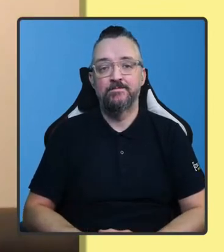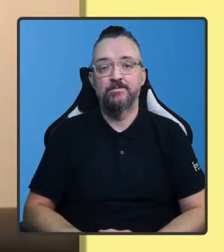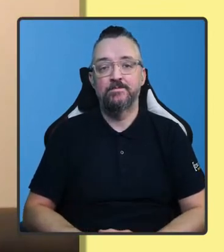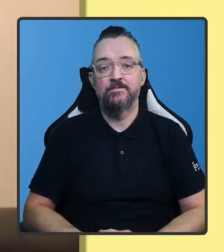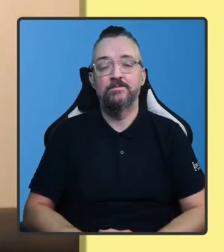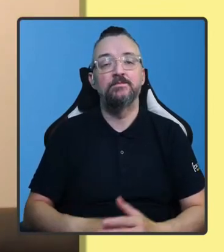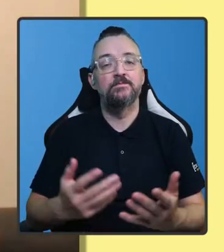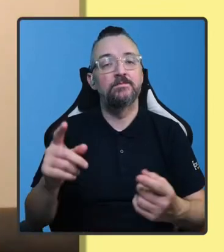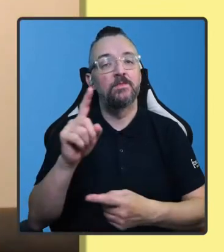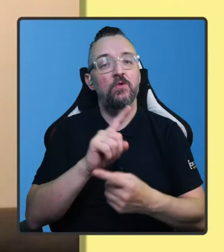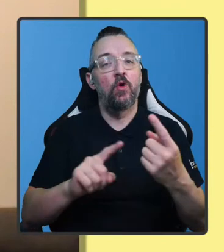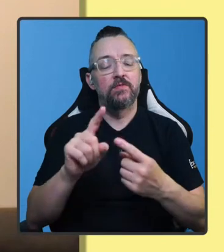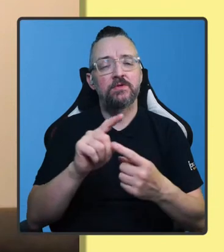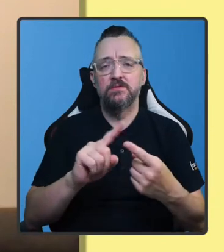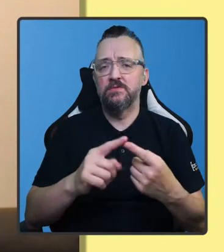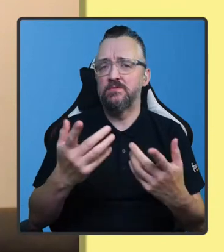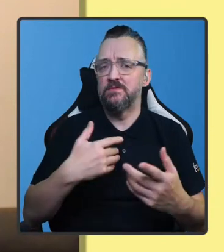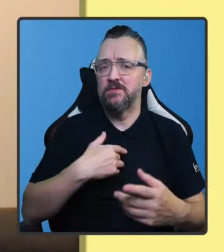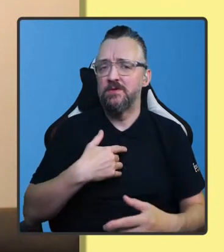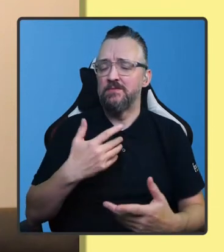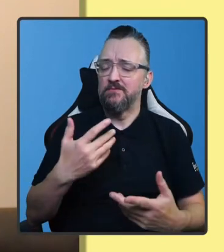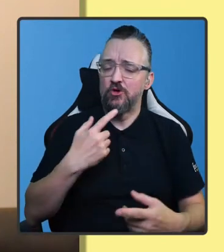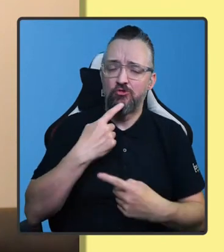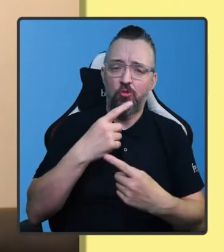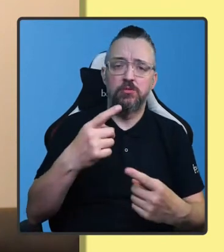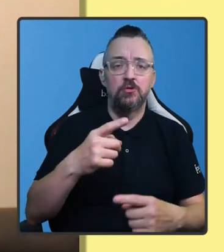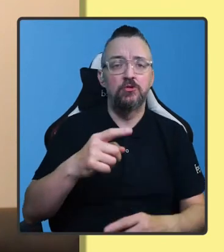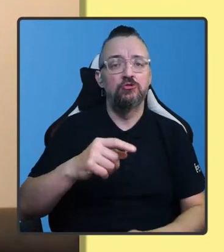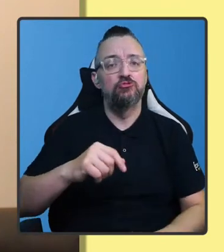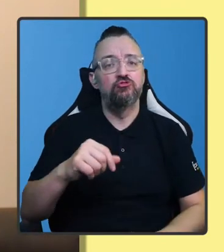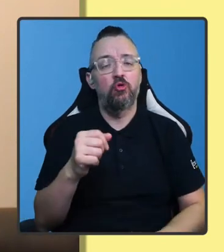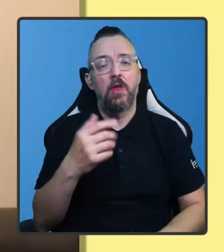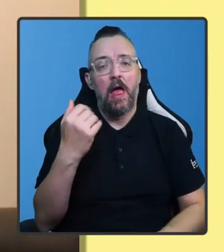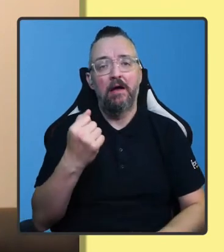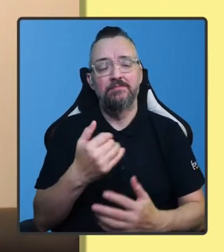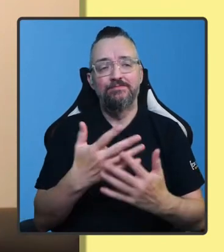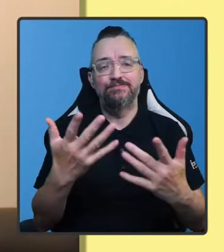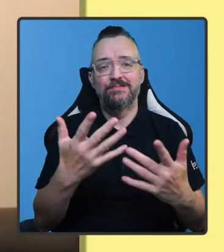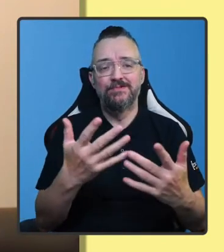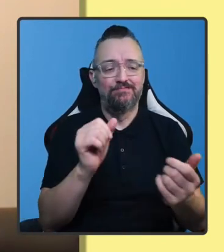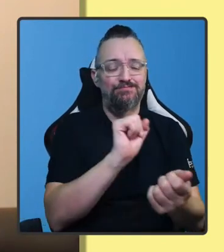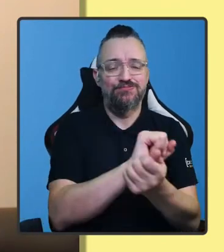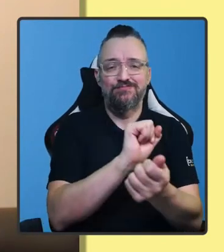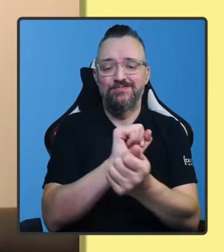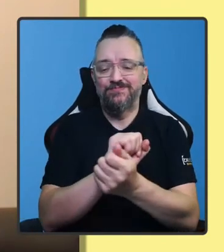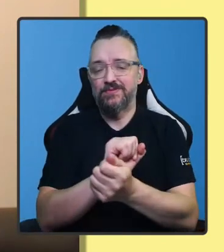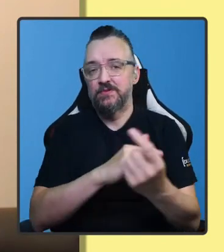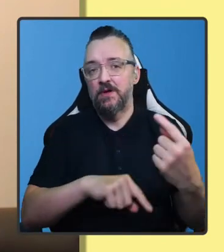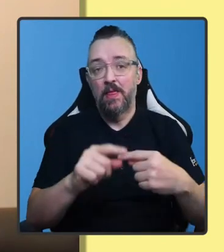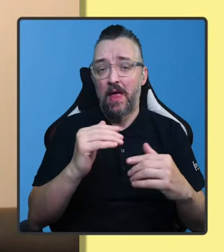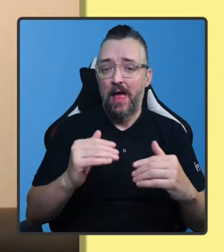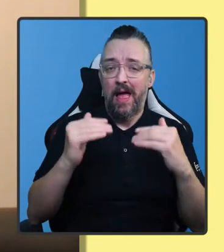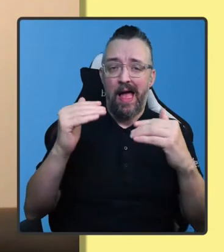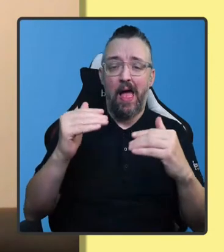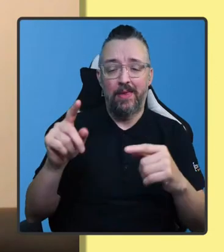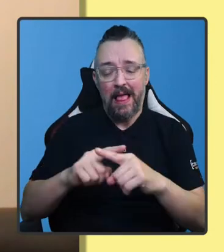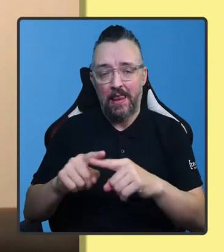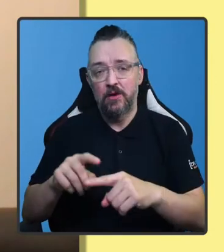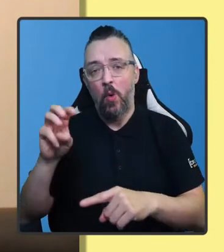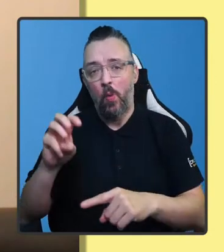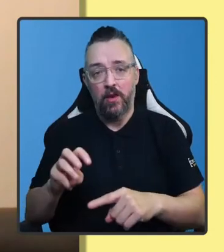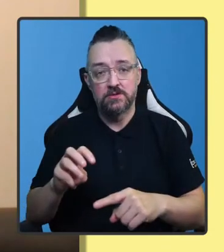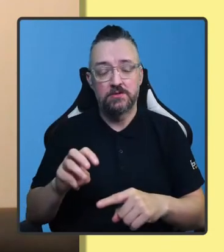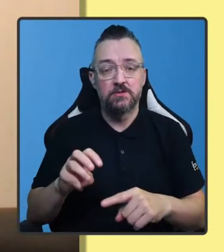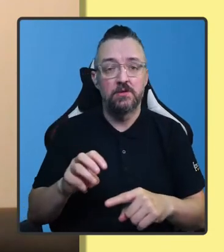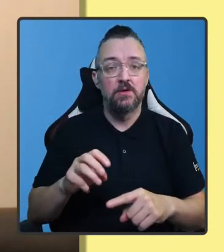Conference, what if I told you that Scotland has a higher incarceration rate than most of Western Europe, higher than even England and Wales? What